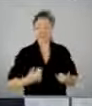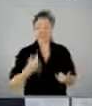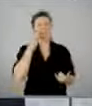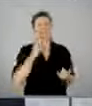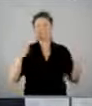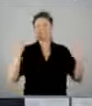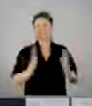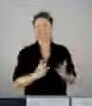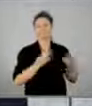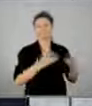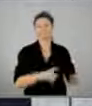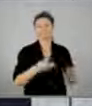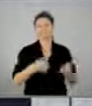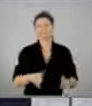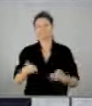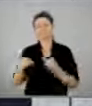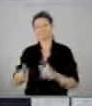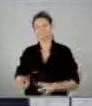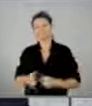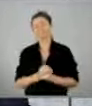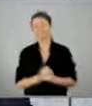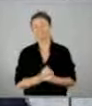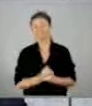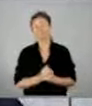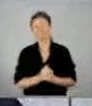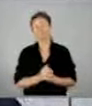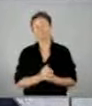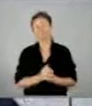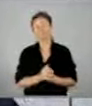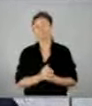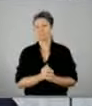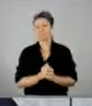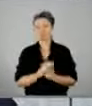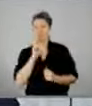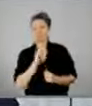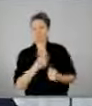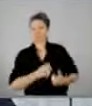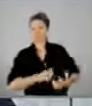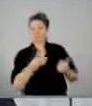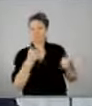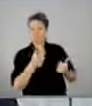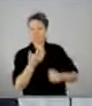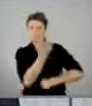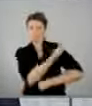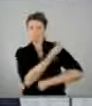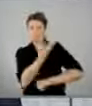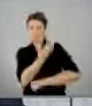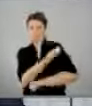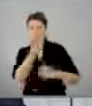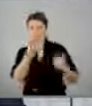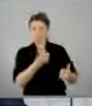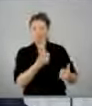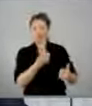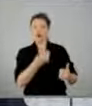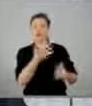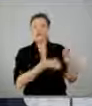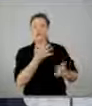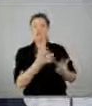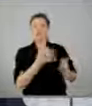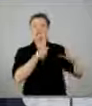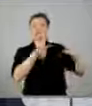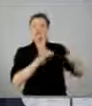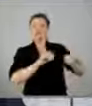arise from COVID-19. And increasingly, we're seeing positive signs about its impact on transmissibility as well. This